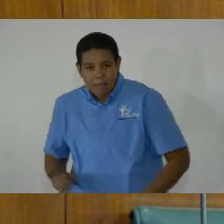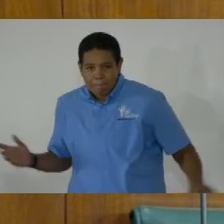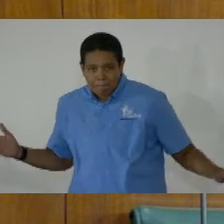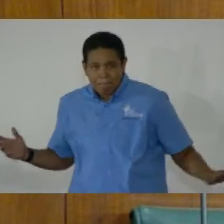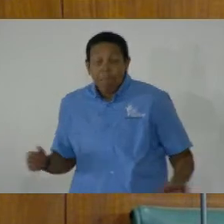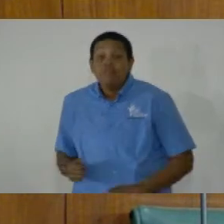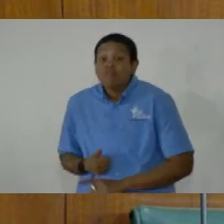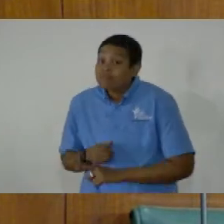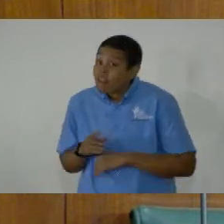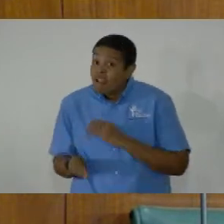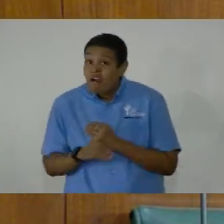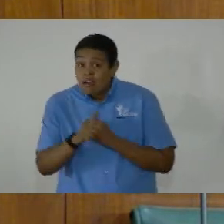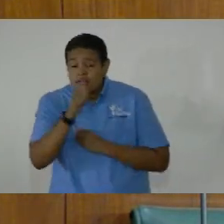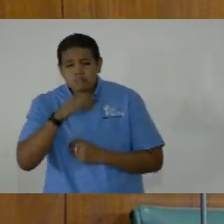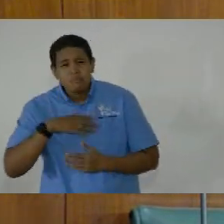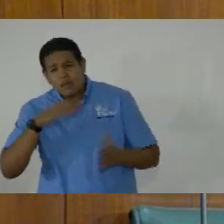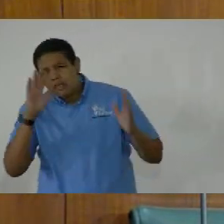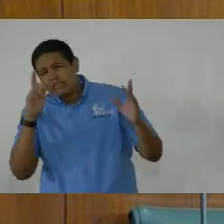Madam Speaker,